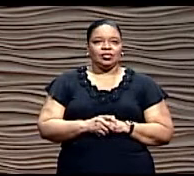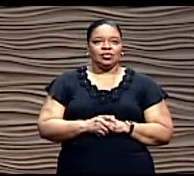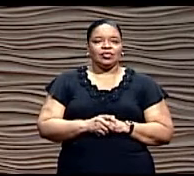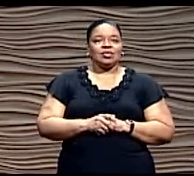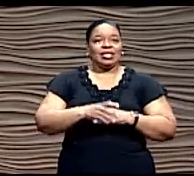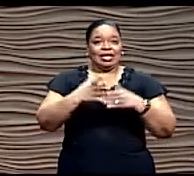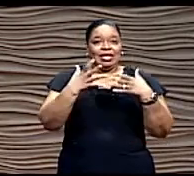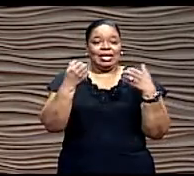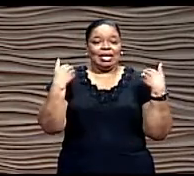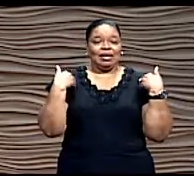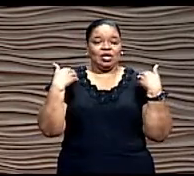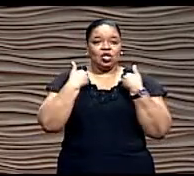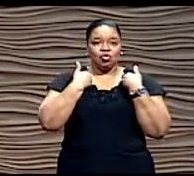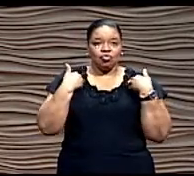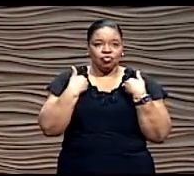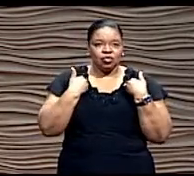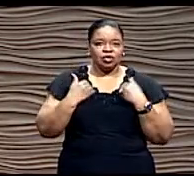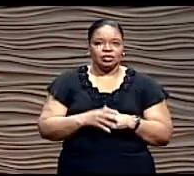creatures,